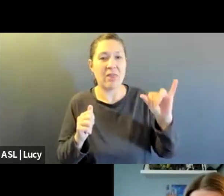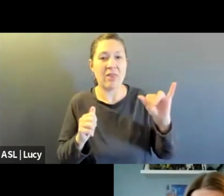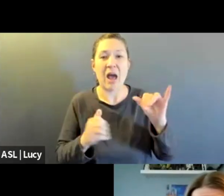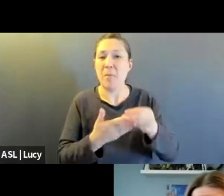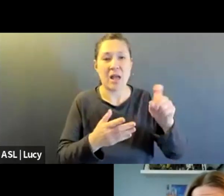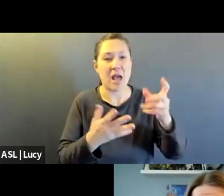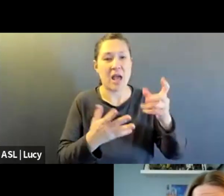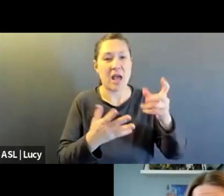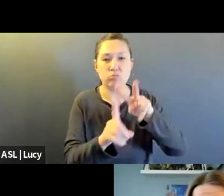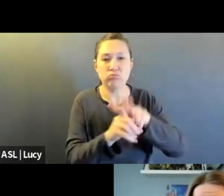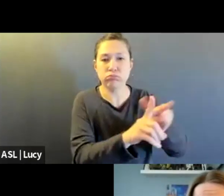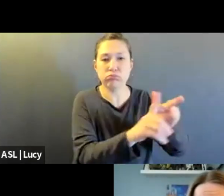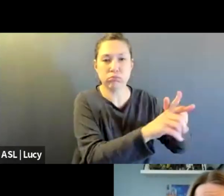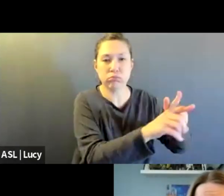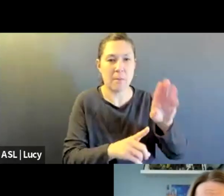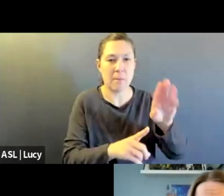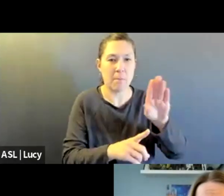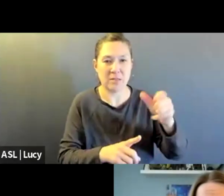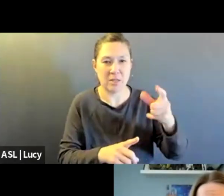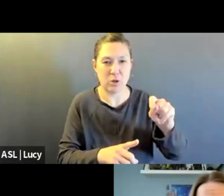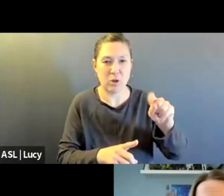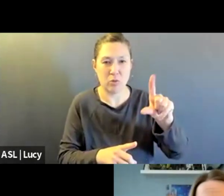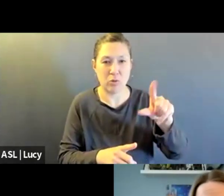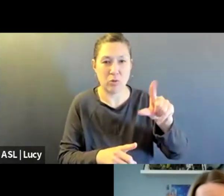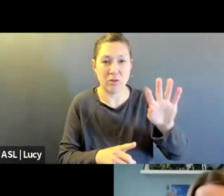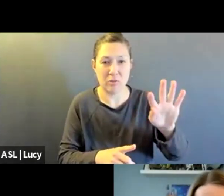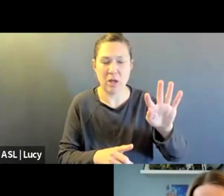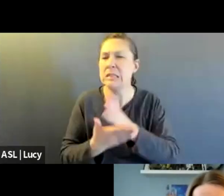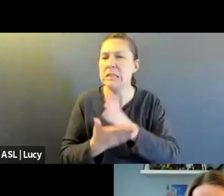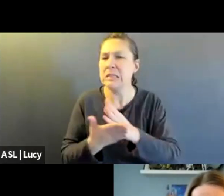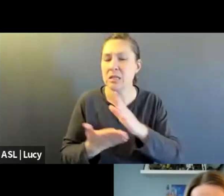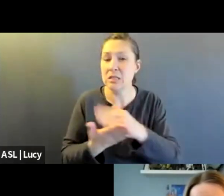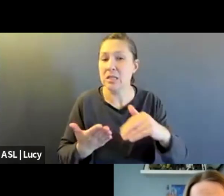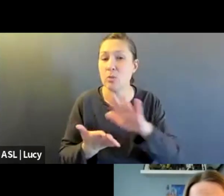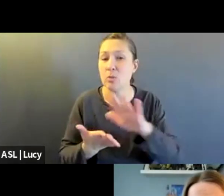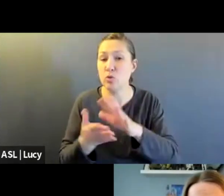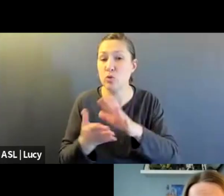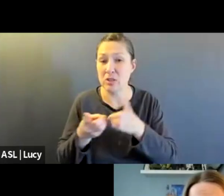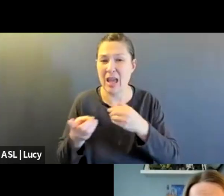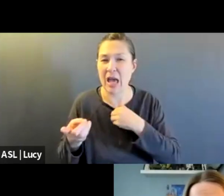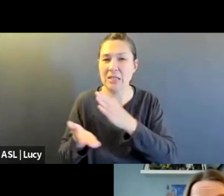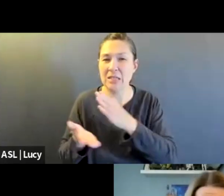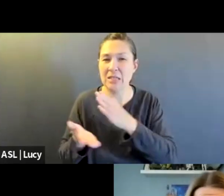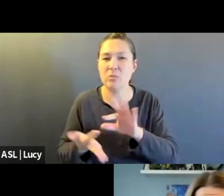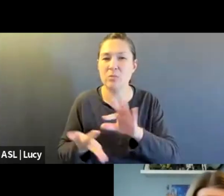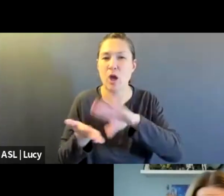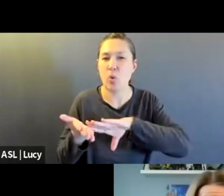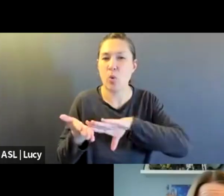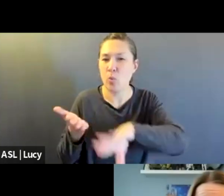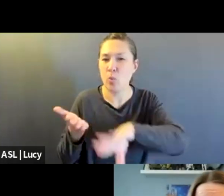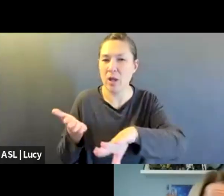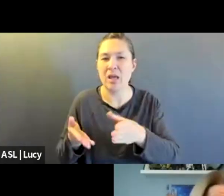number of states and districts received waivers to extend how long they could obligate